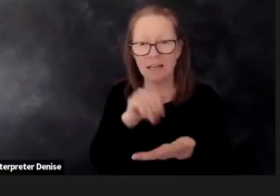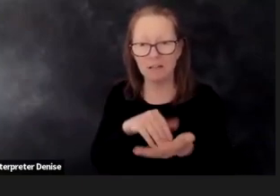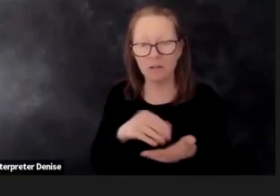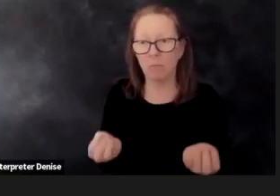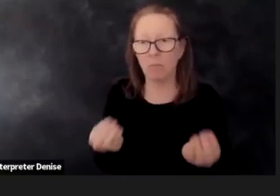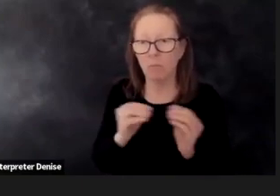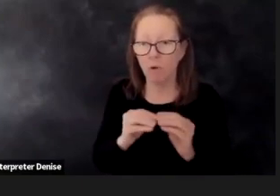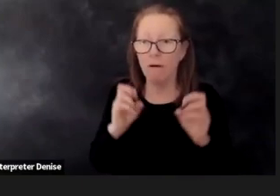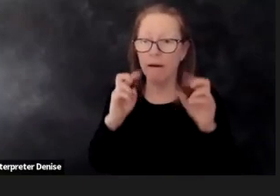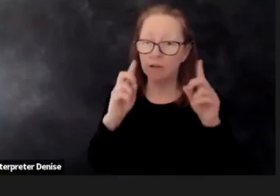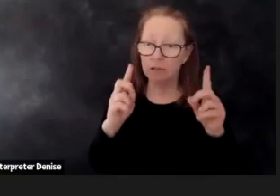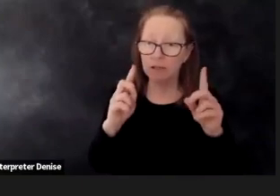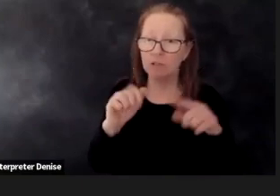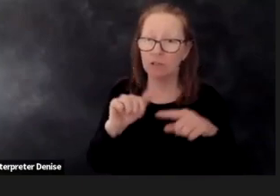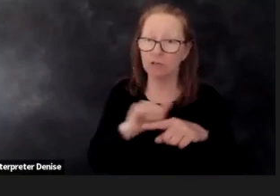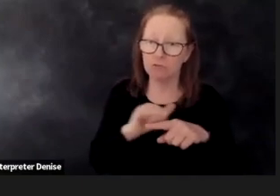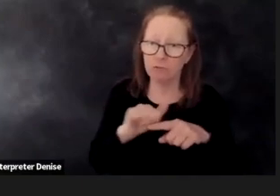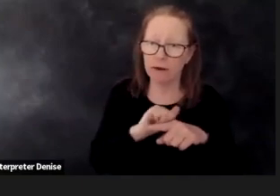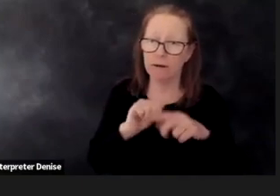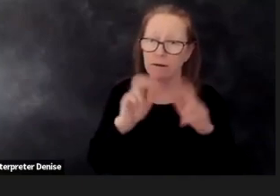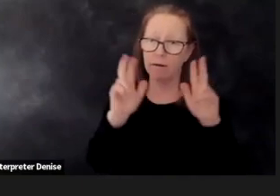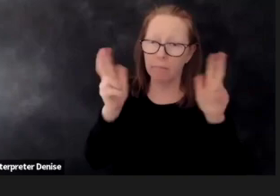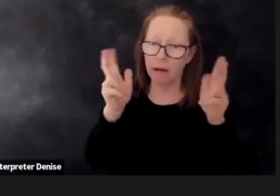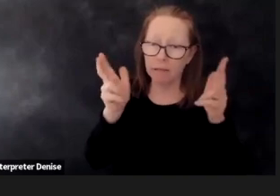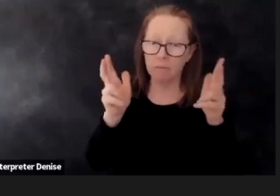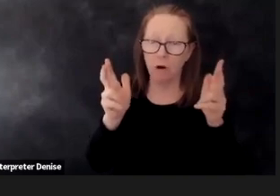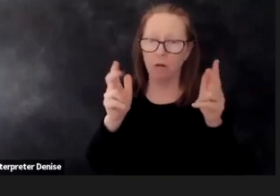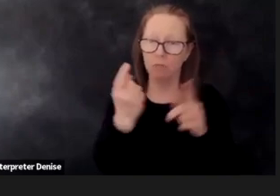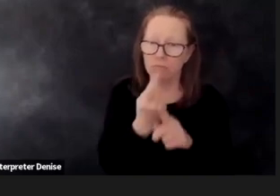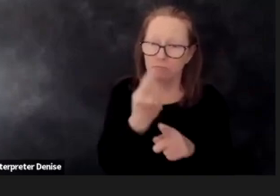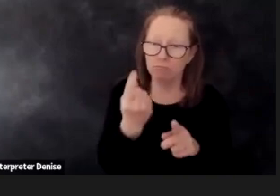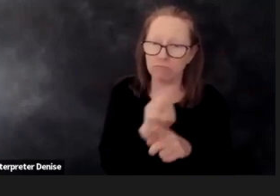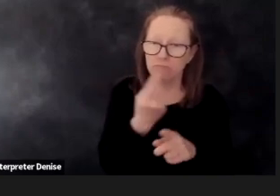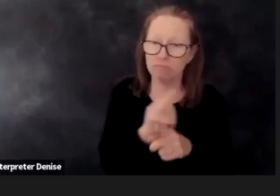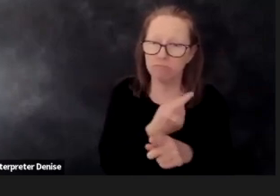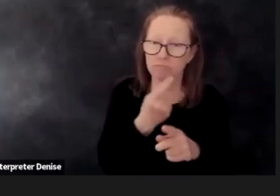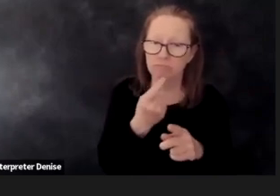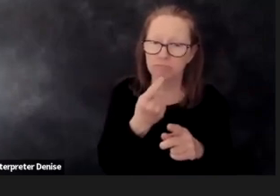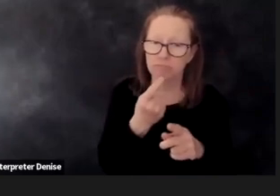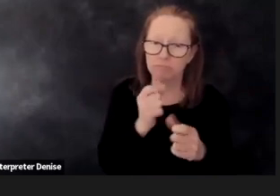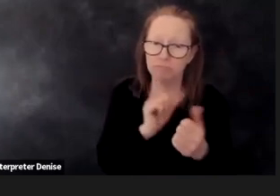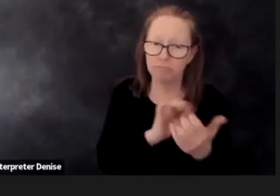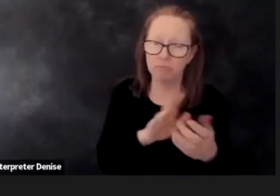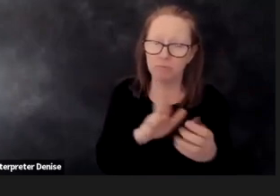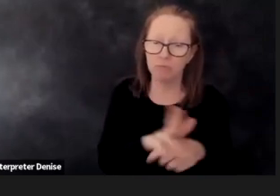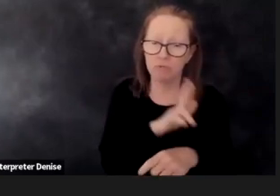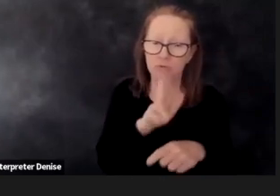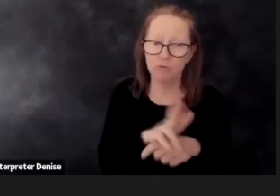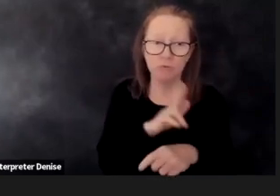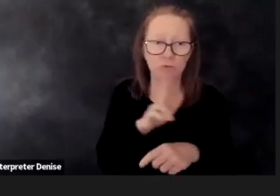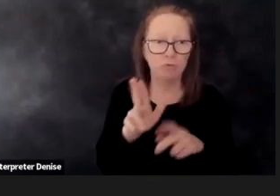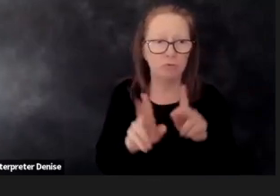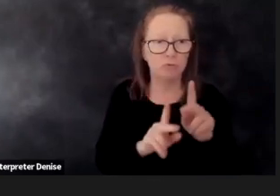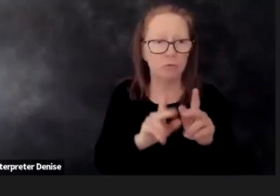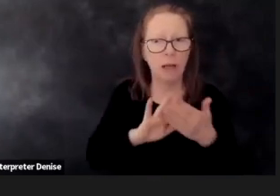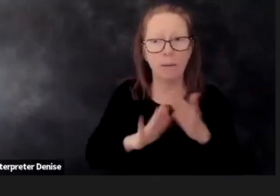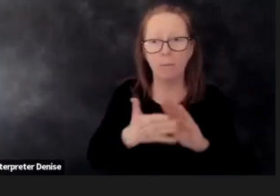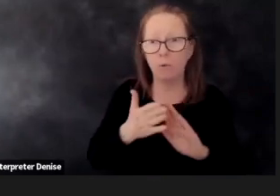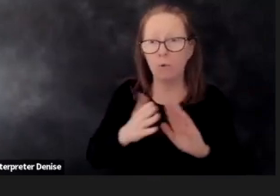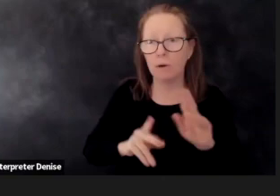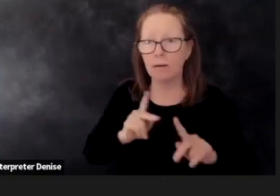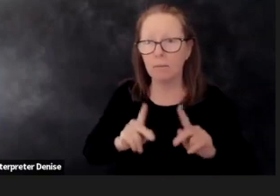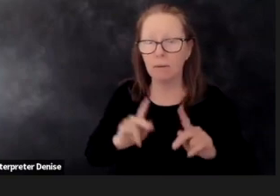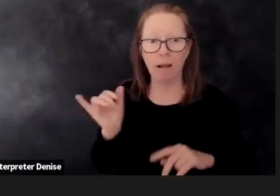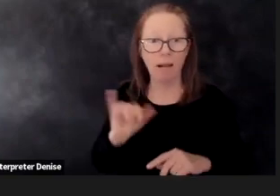basketball and the proper way to act. We can use people in the community, like my brother that does suits, so we can train them to